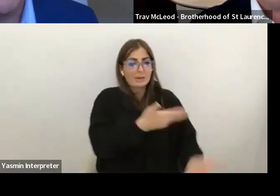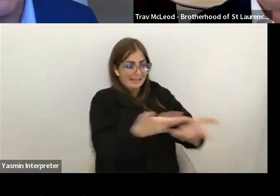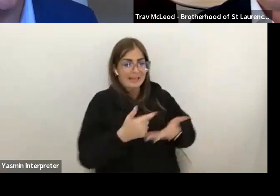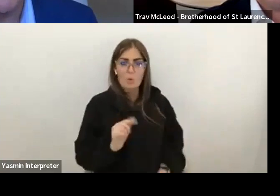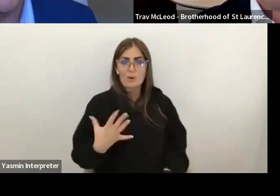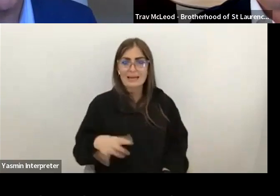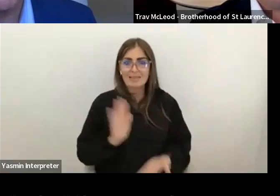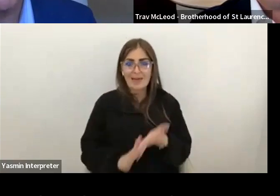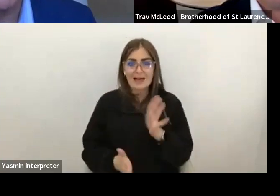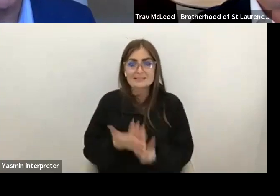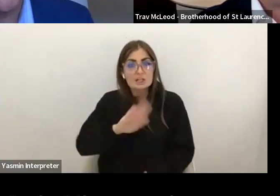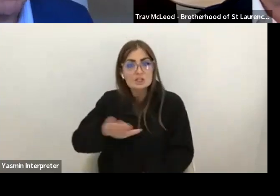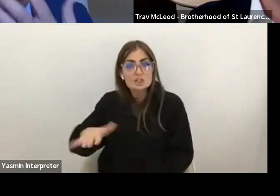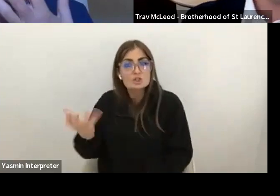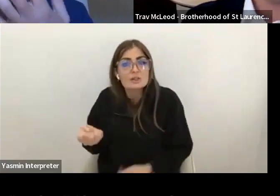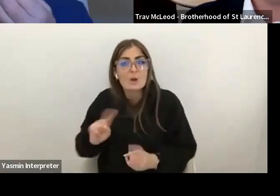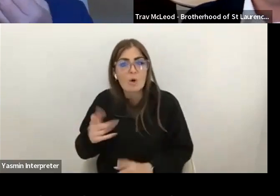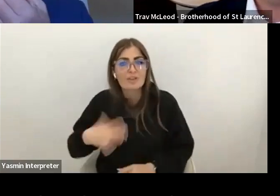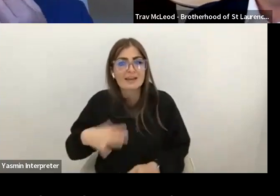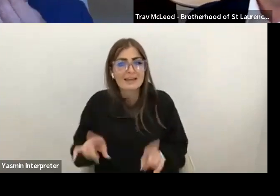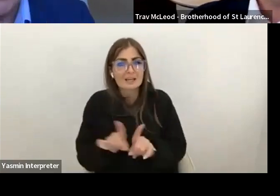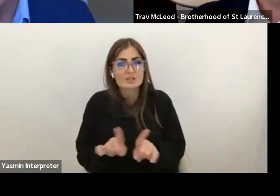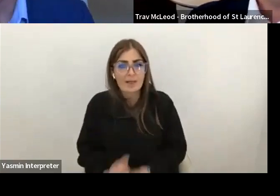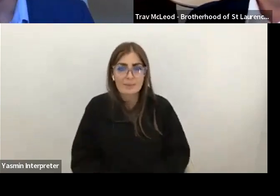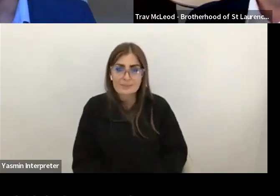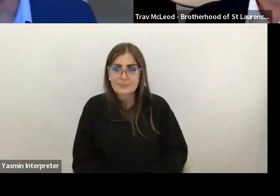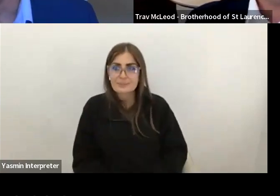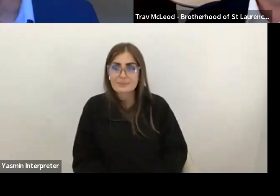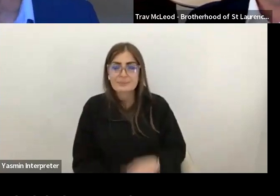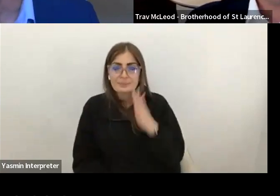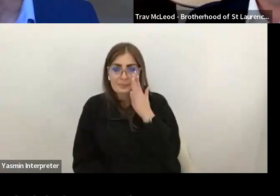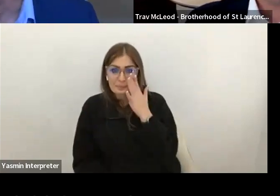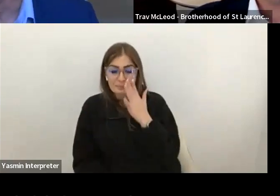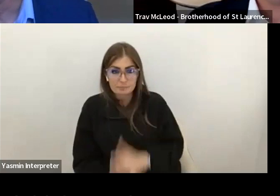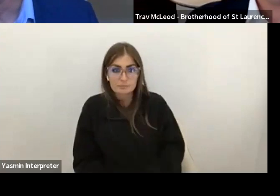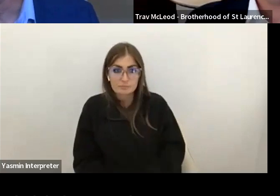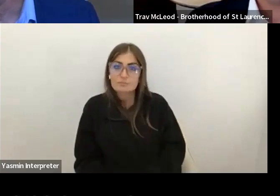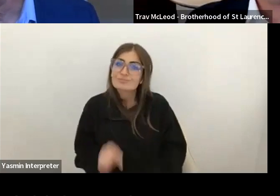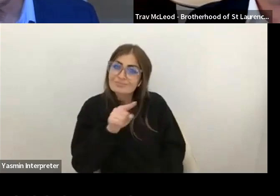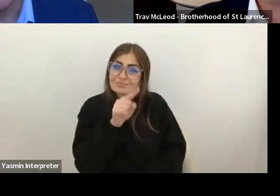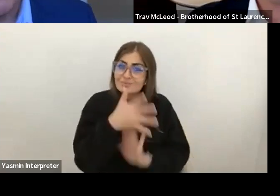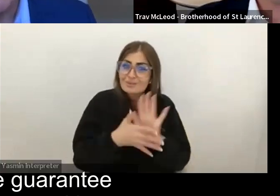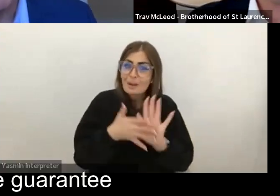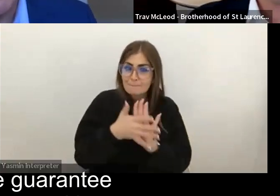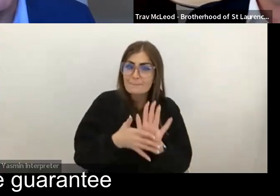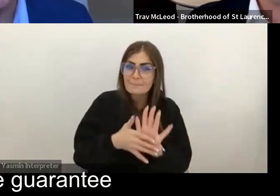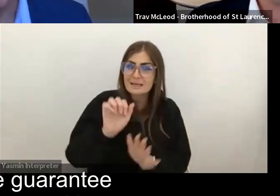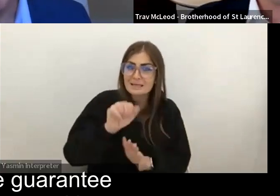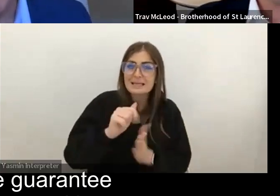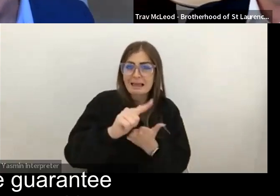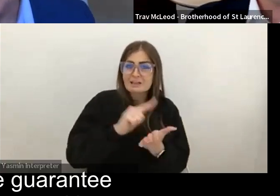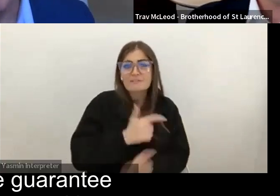need, and their children get what they need. So that does mean, I think, a